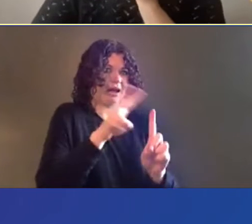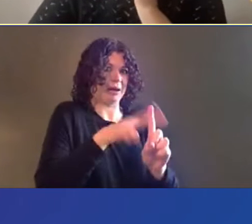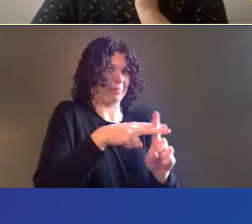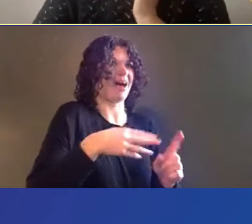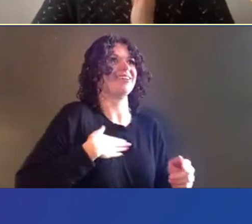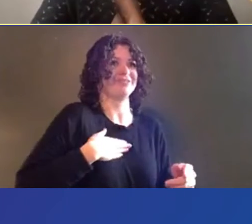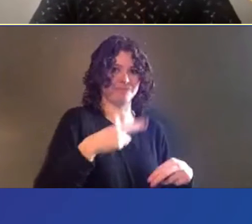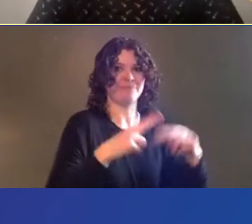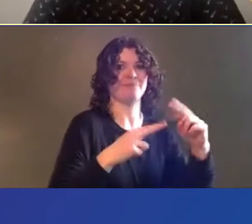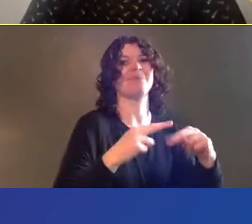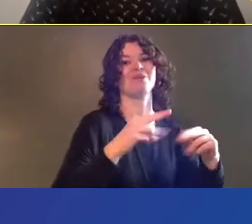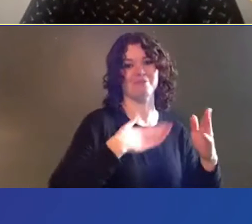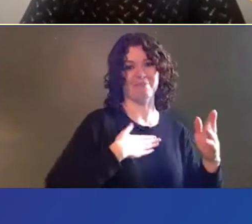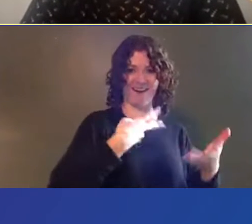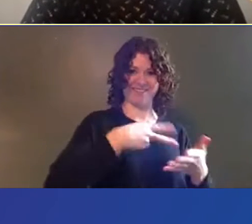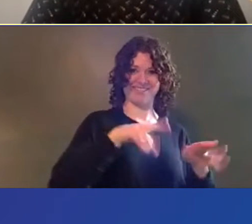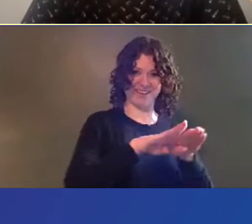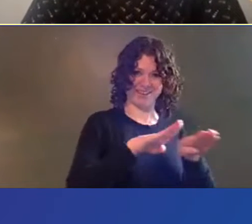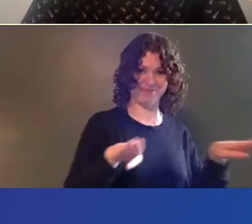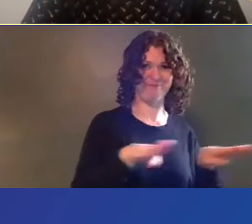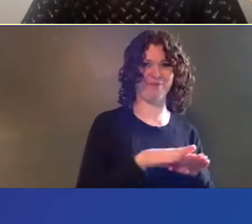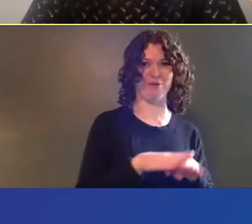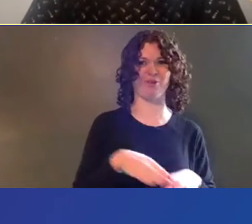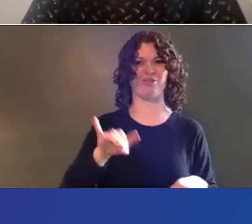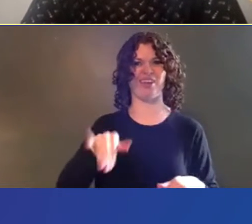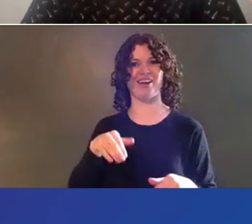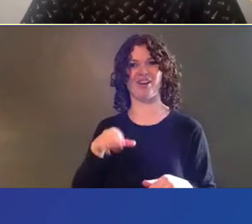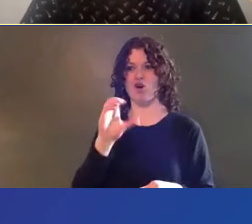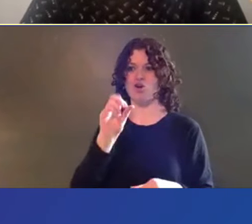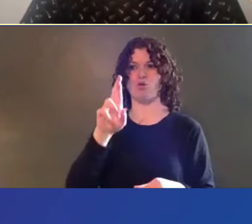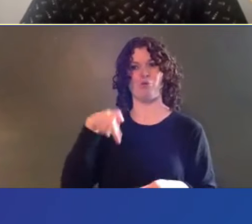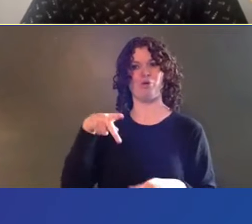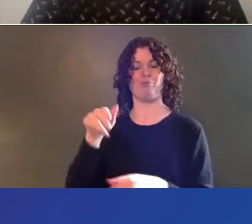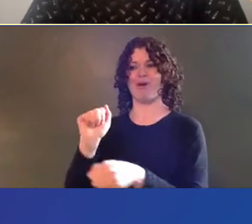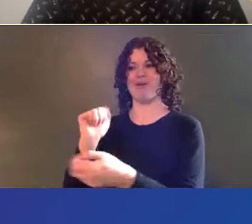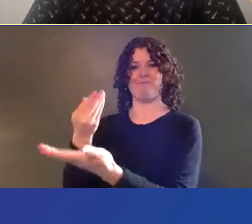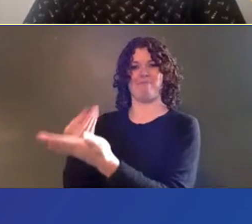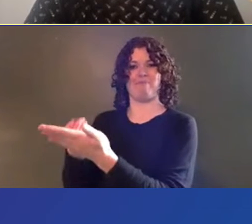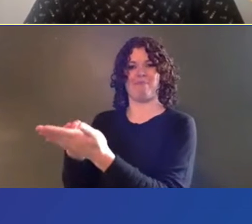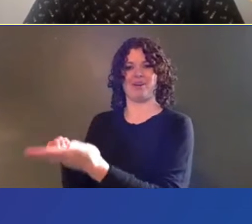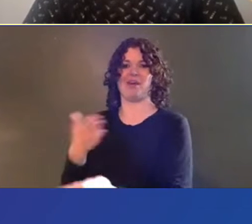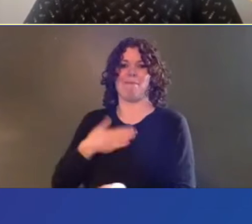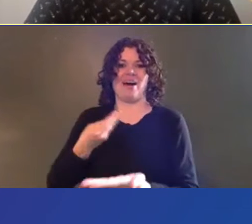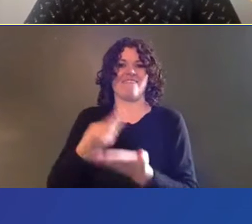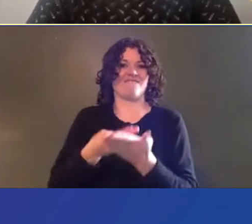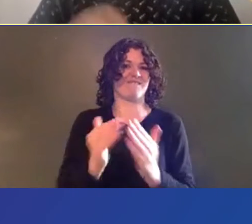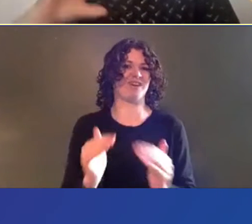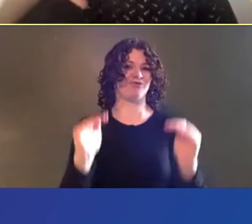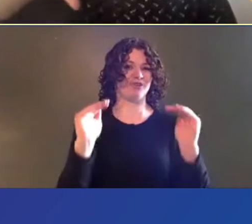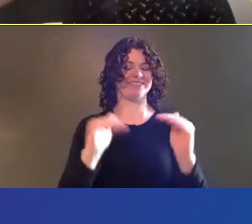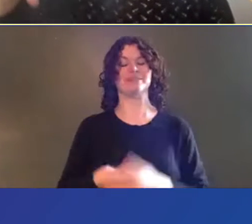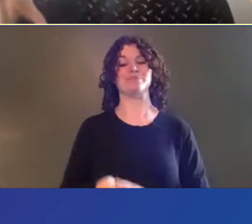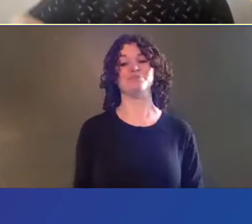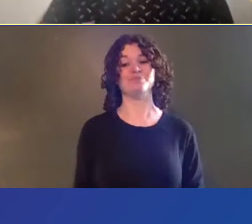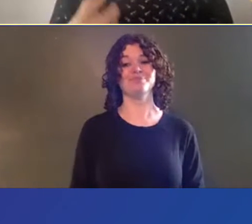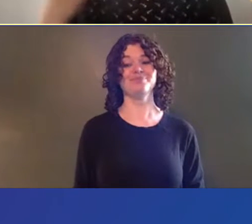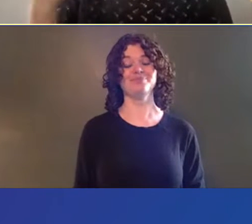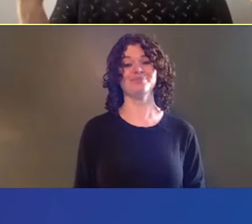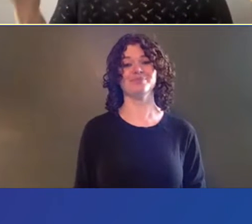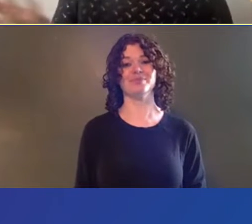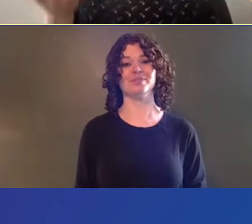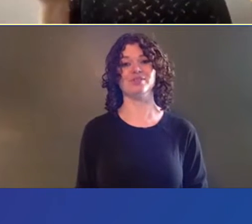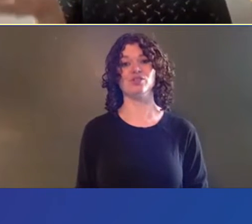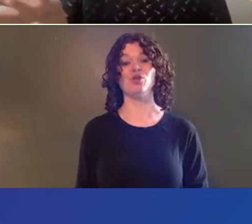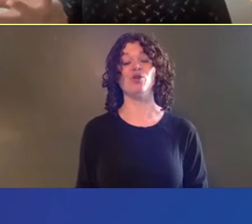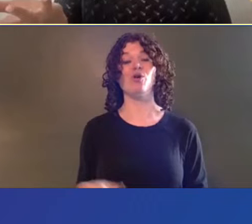floor. And then in the pandemic, like many people, I had a big kind of value